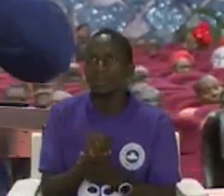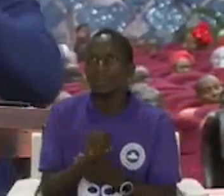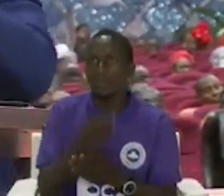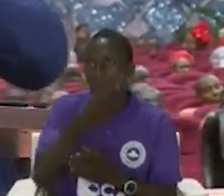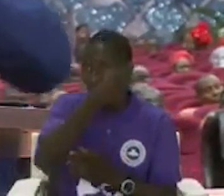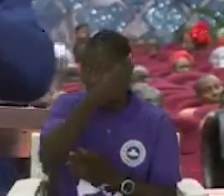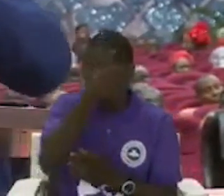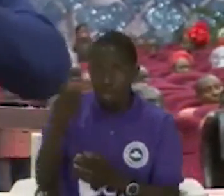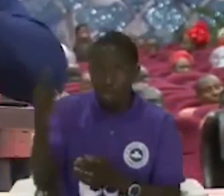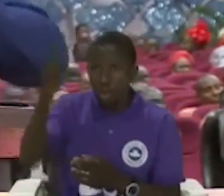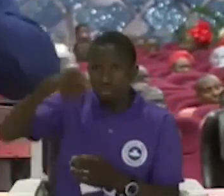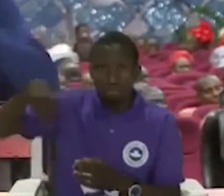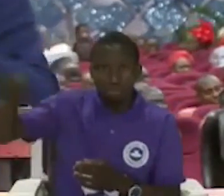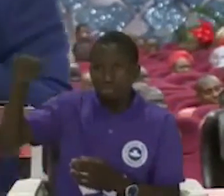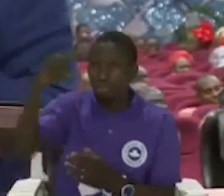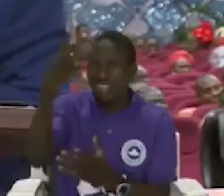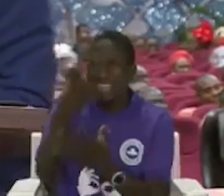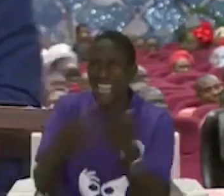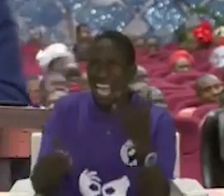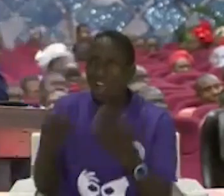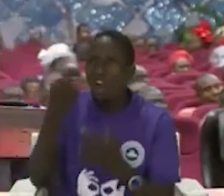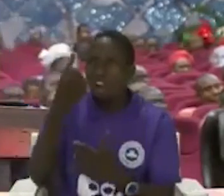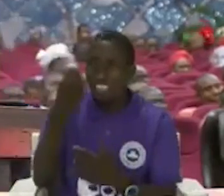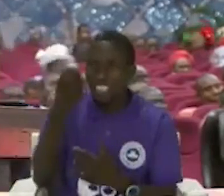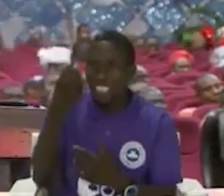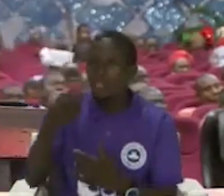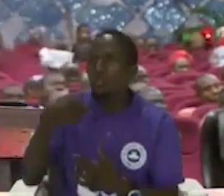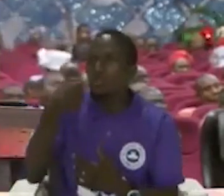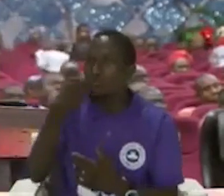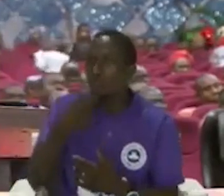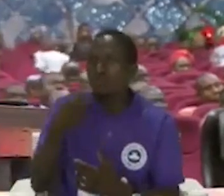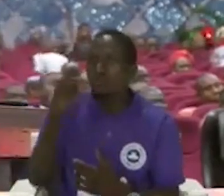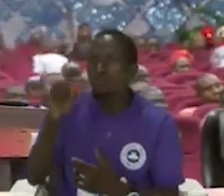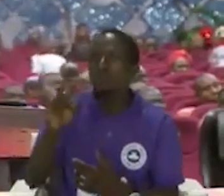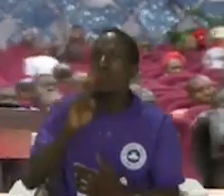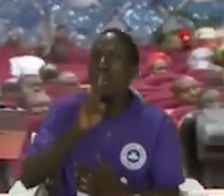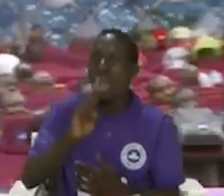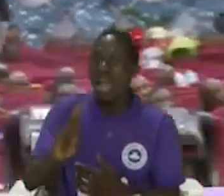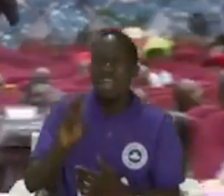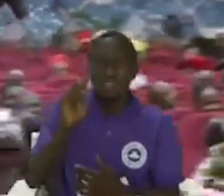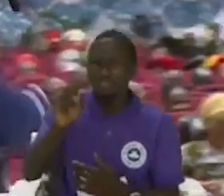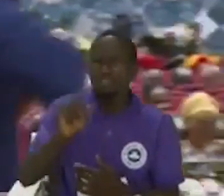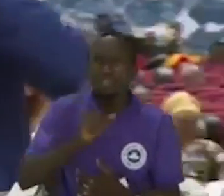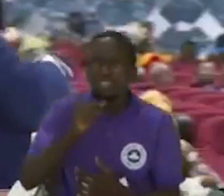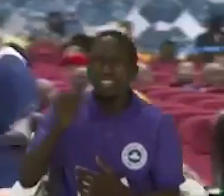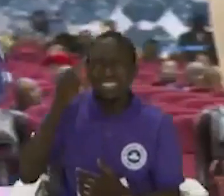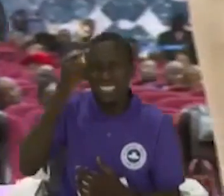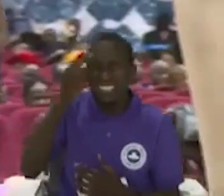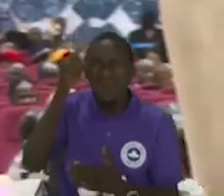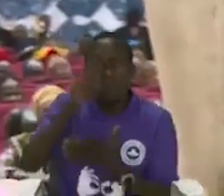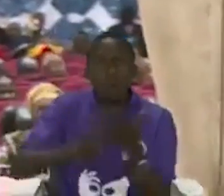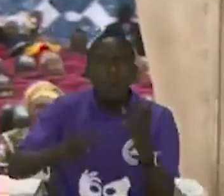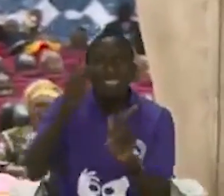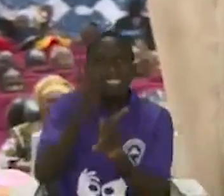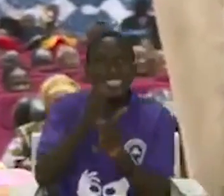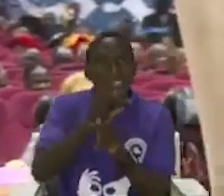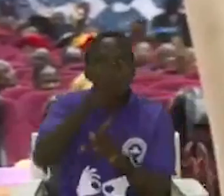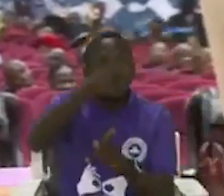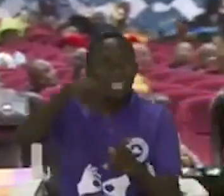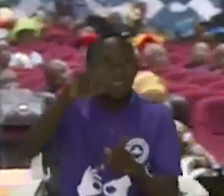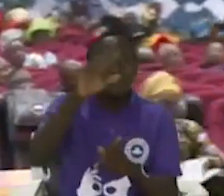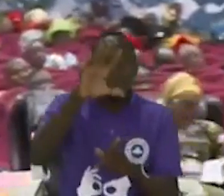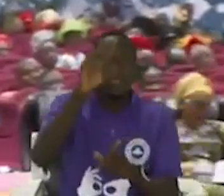Because you lack understanding of who you are. Have you not wondered what kept them for 50 years, 40